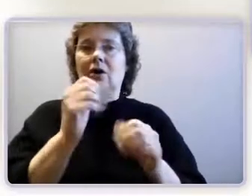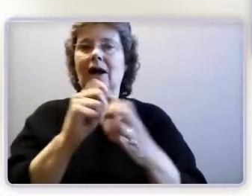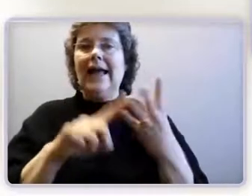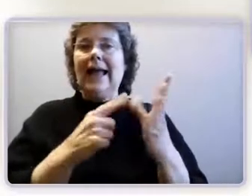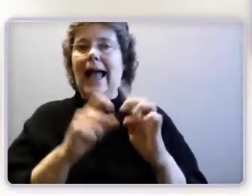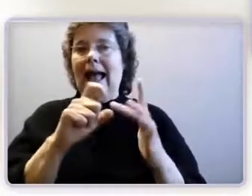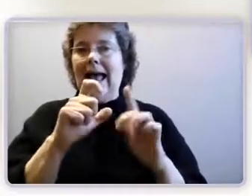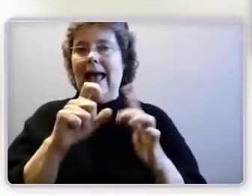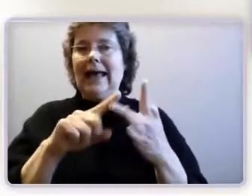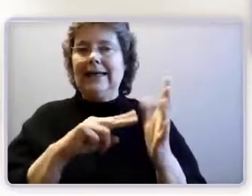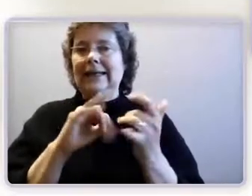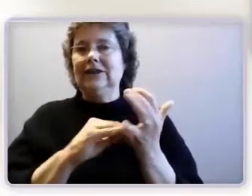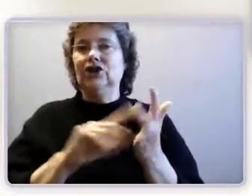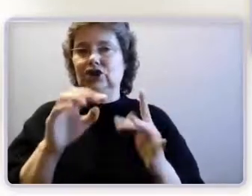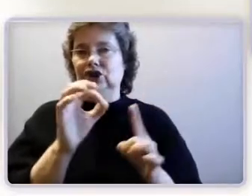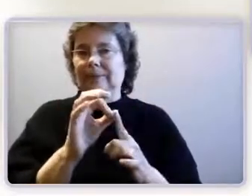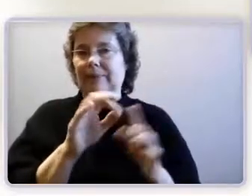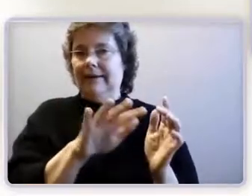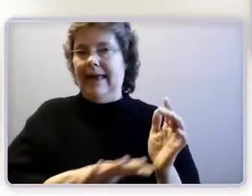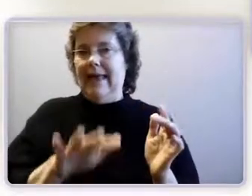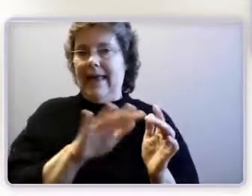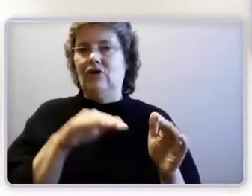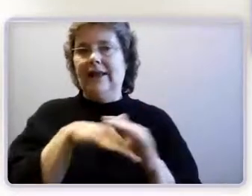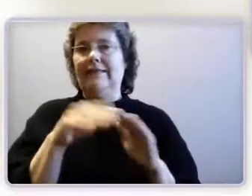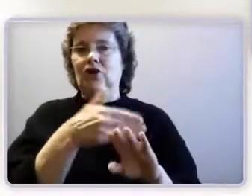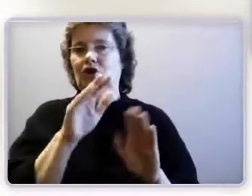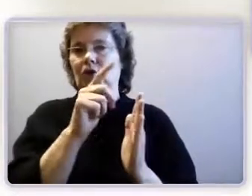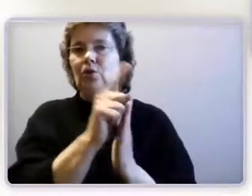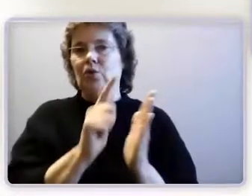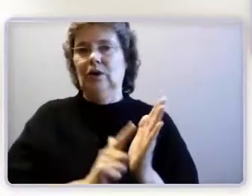legislation. I do have a couple of slides about administration,